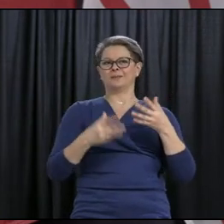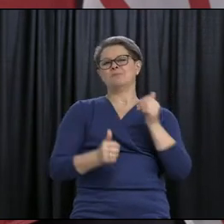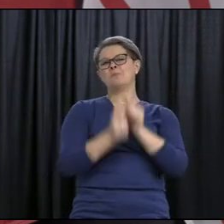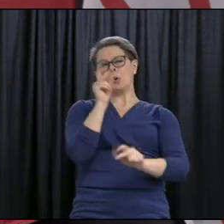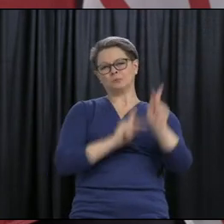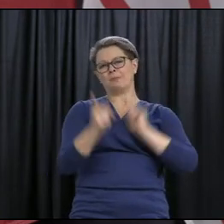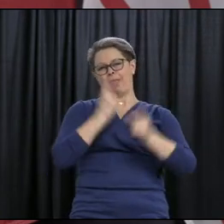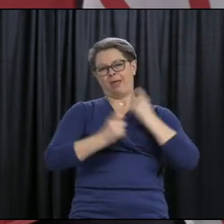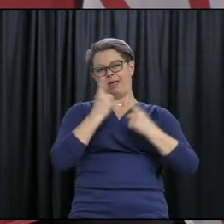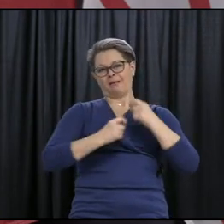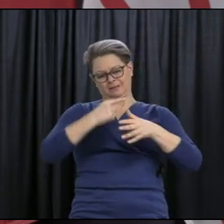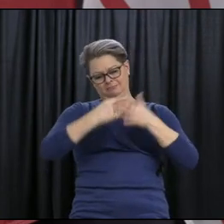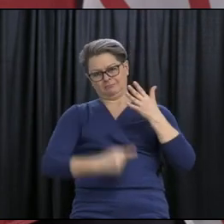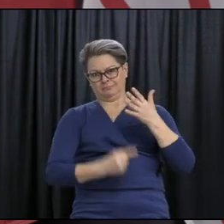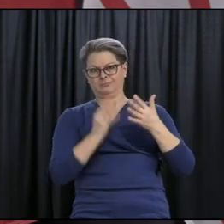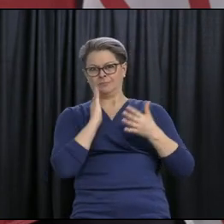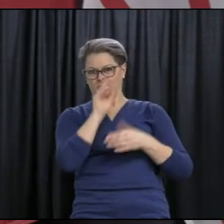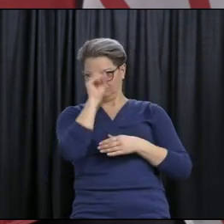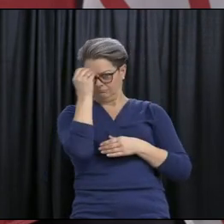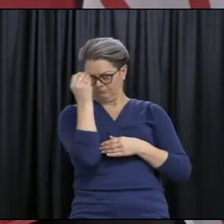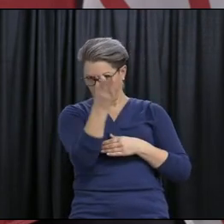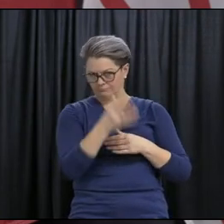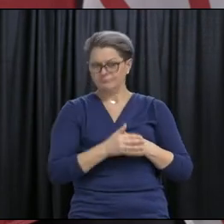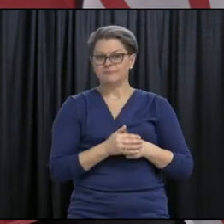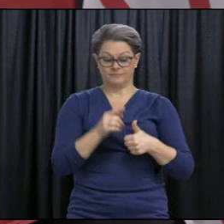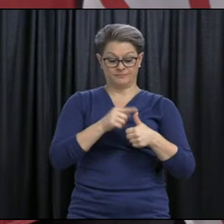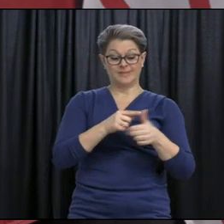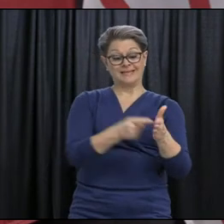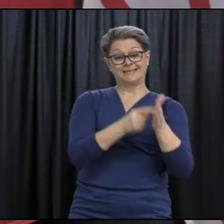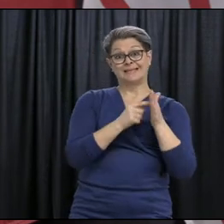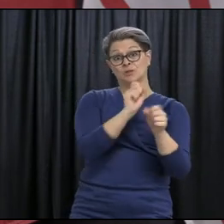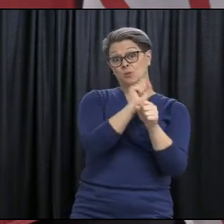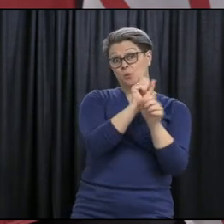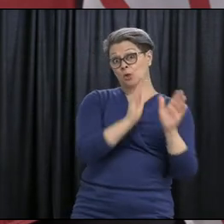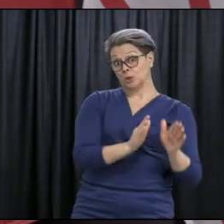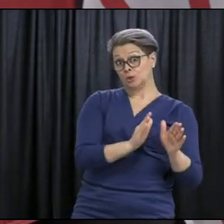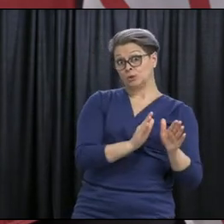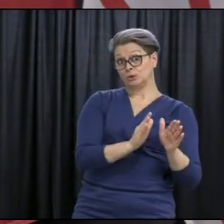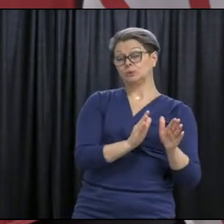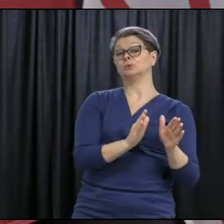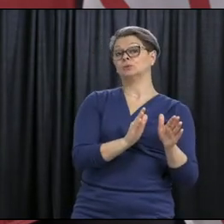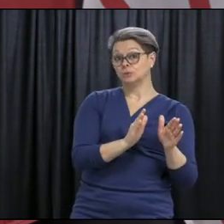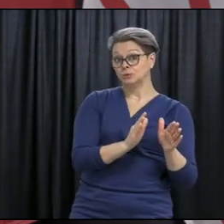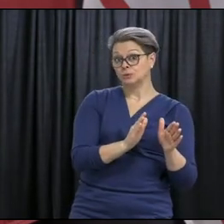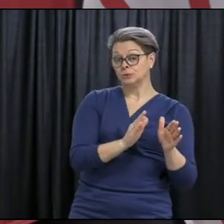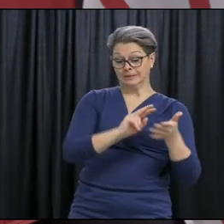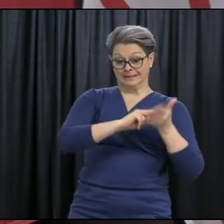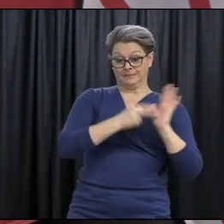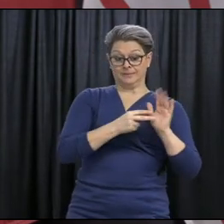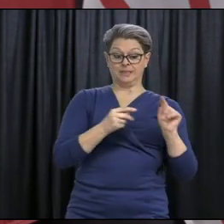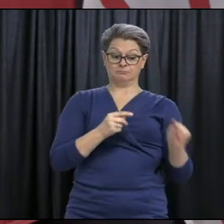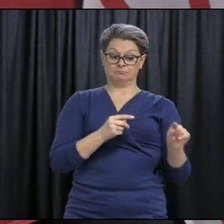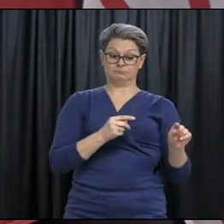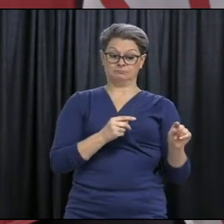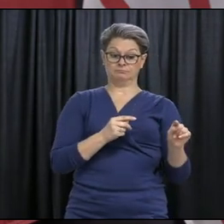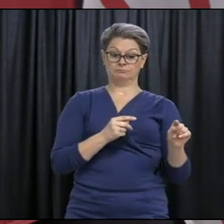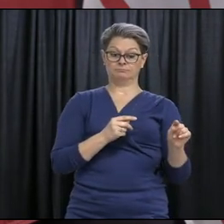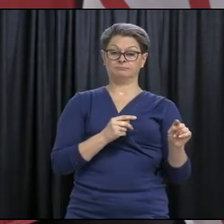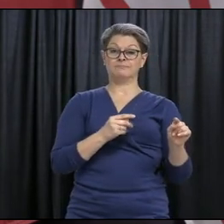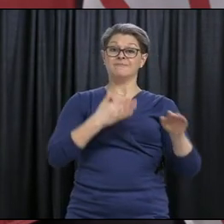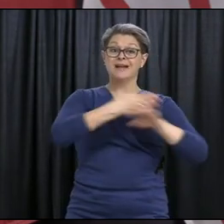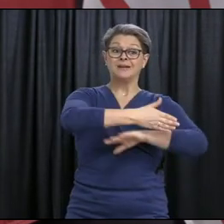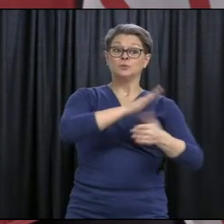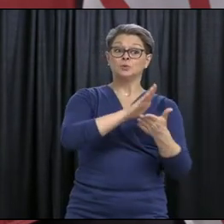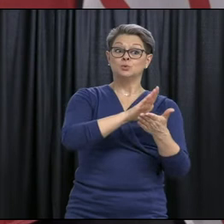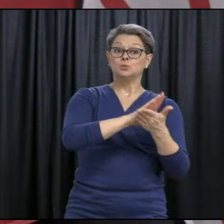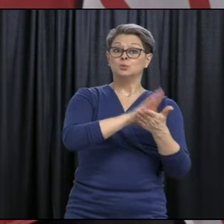3 days. For essential workers on needing to increase access from their normal after-school